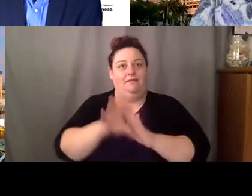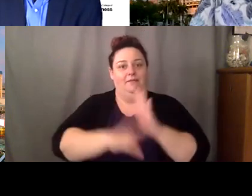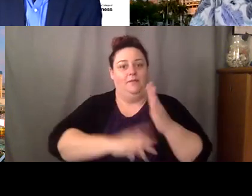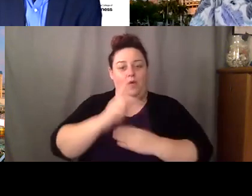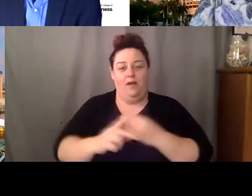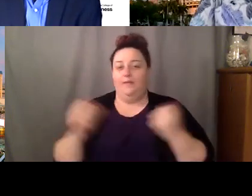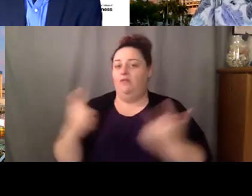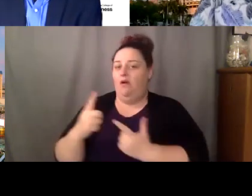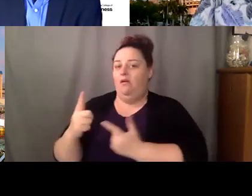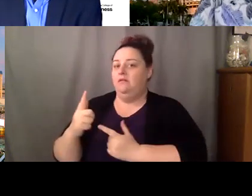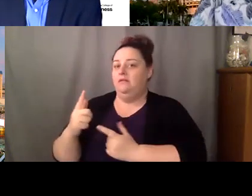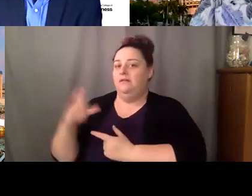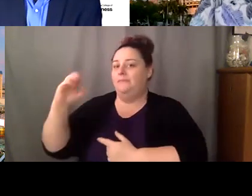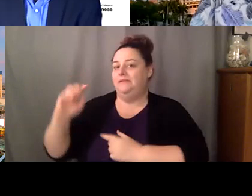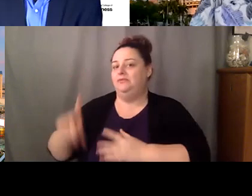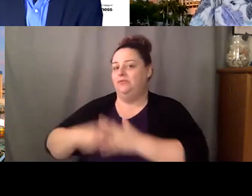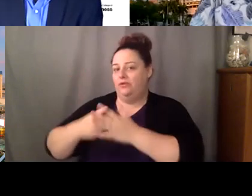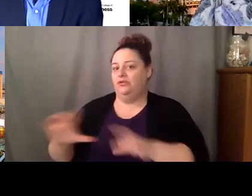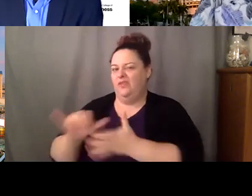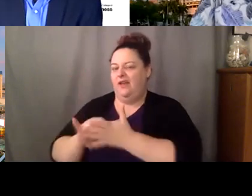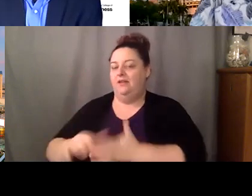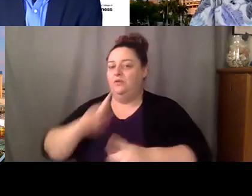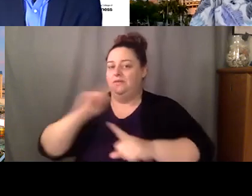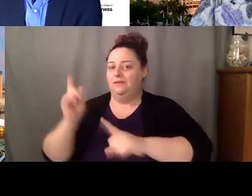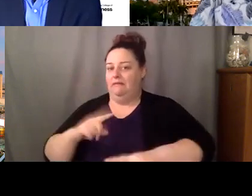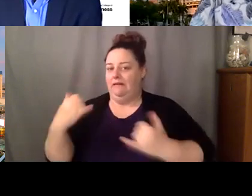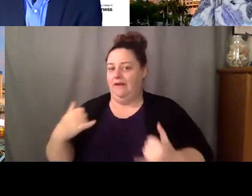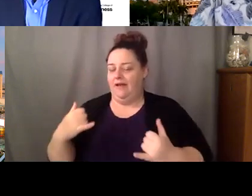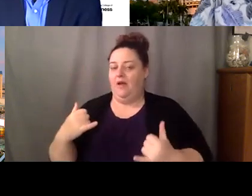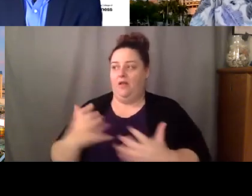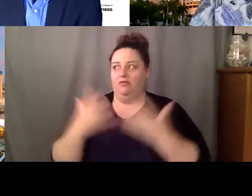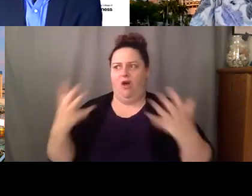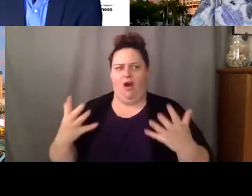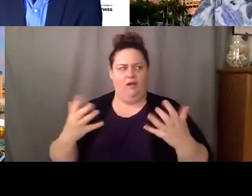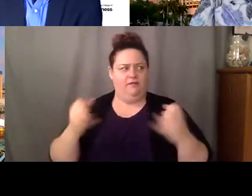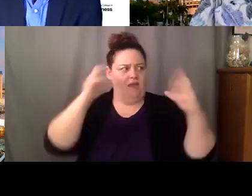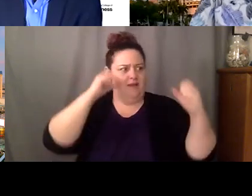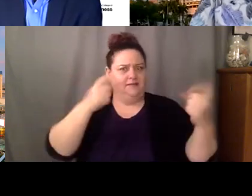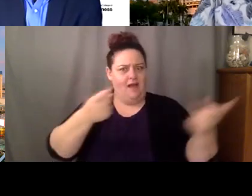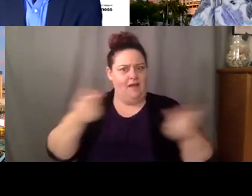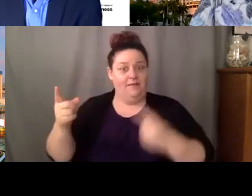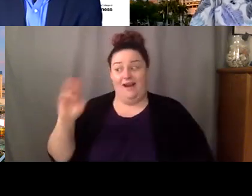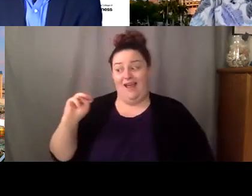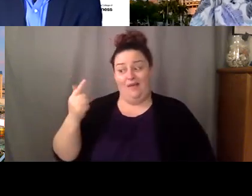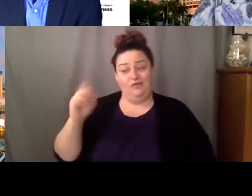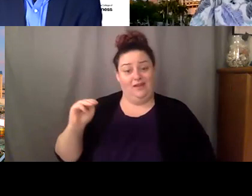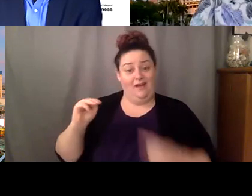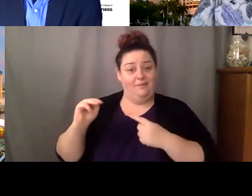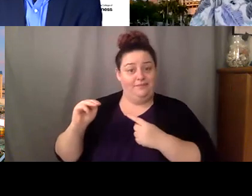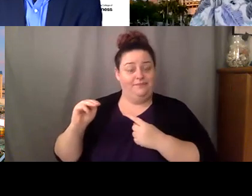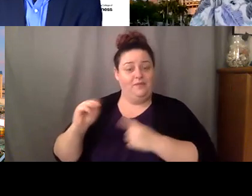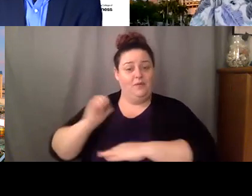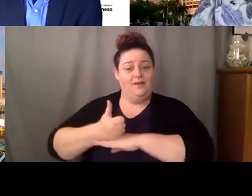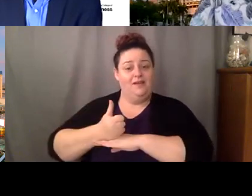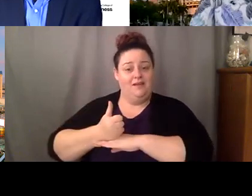started to do this in respectfully a lot. There was a lot of great stuff out there. What MGM did was develop a Convene